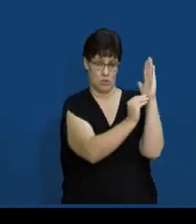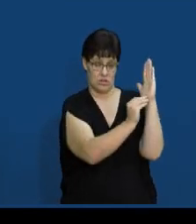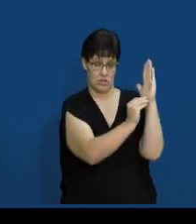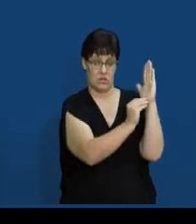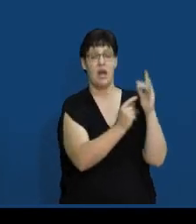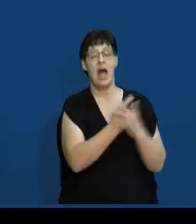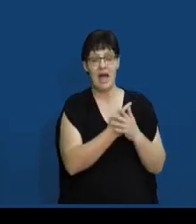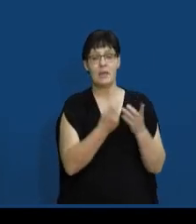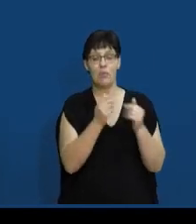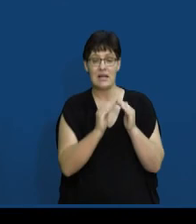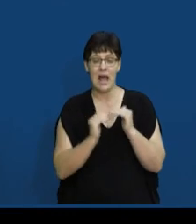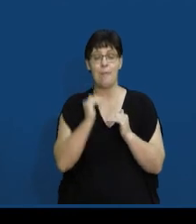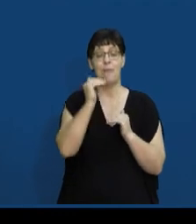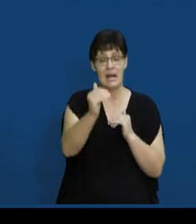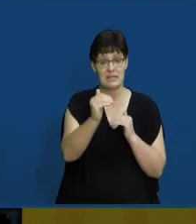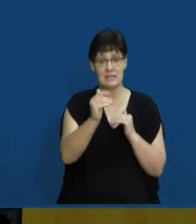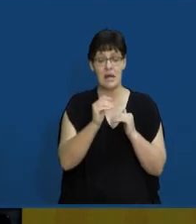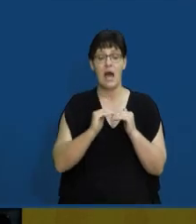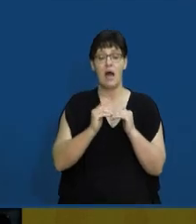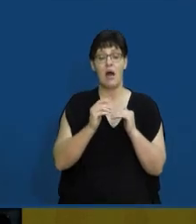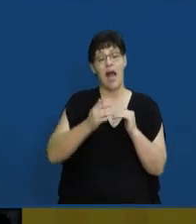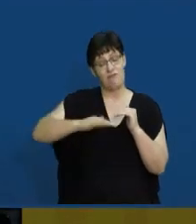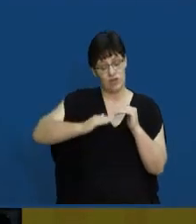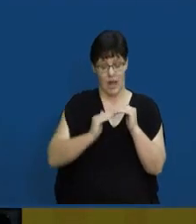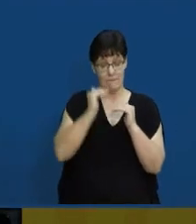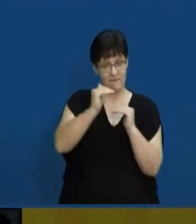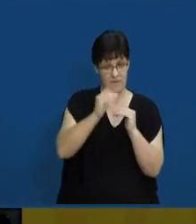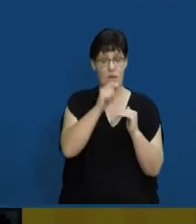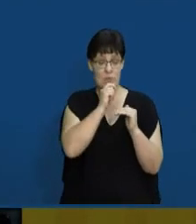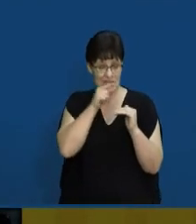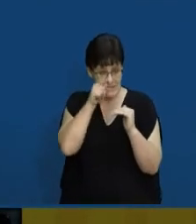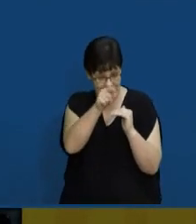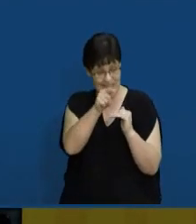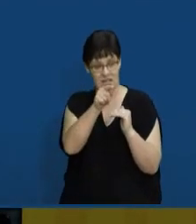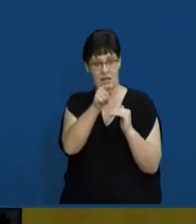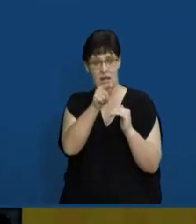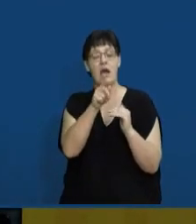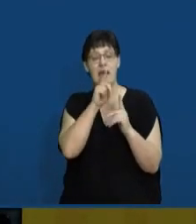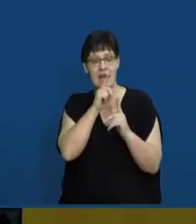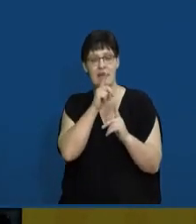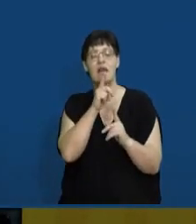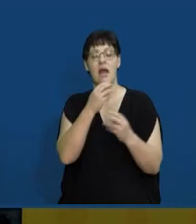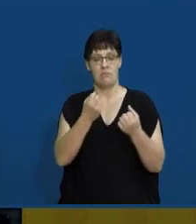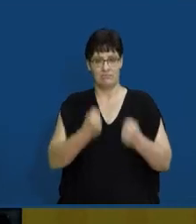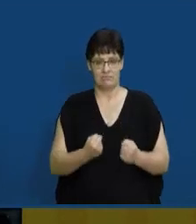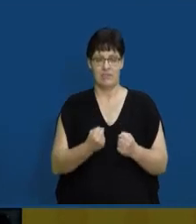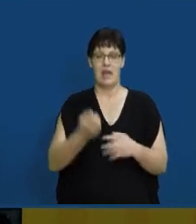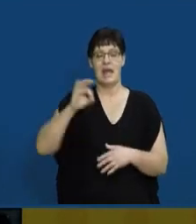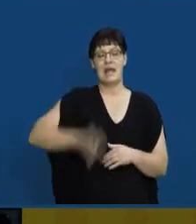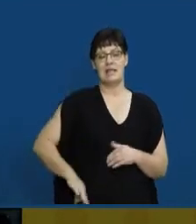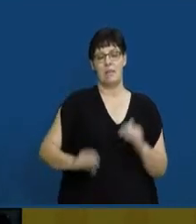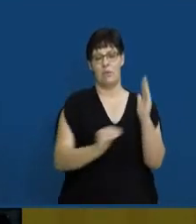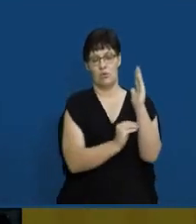price above the average price is used, or we use that figure in our retained income